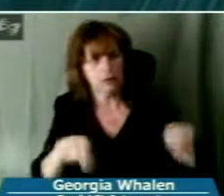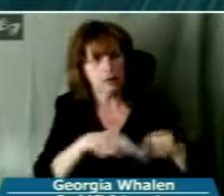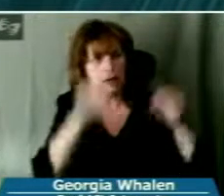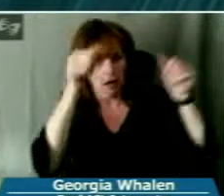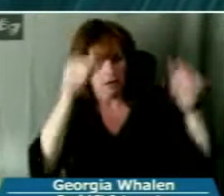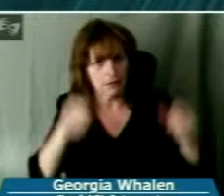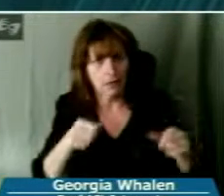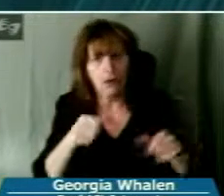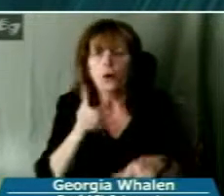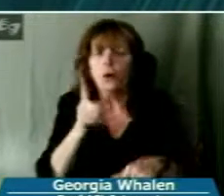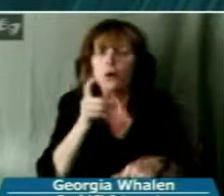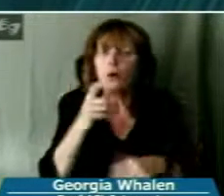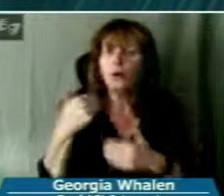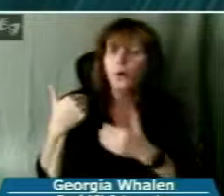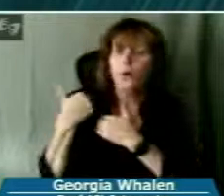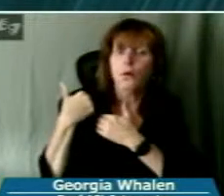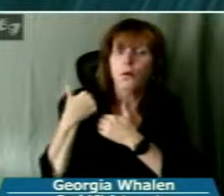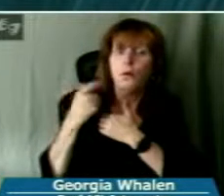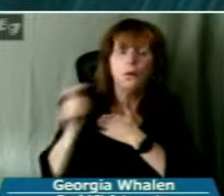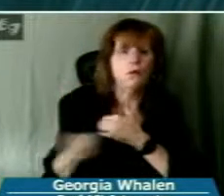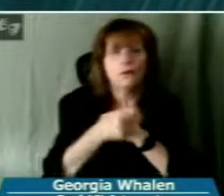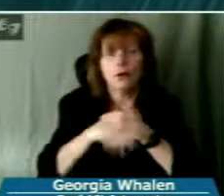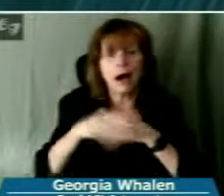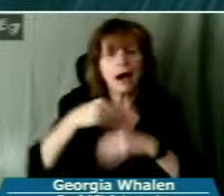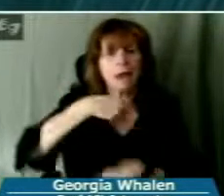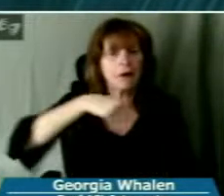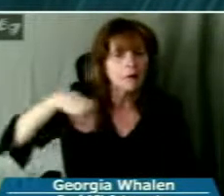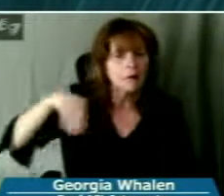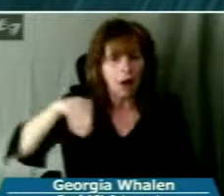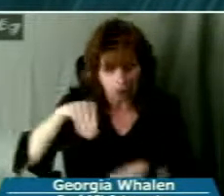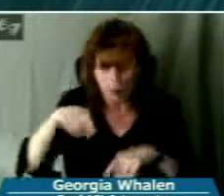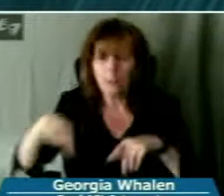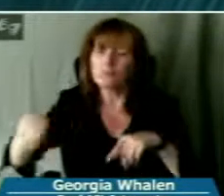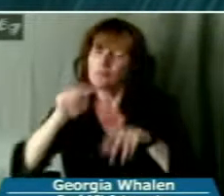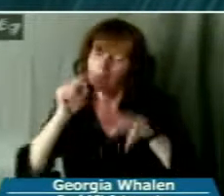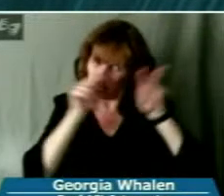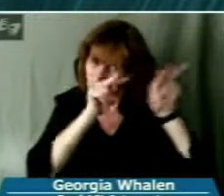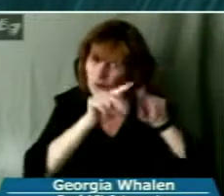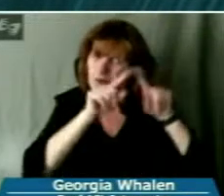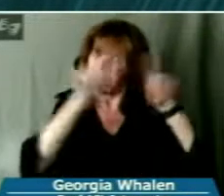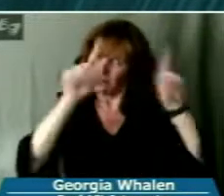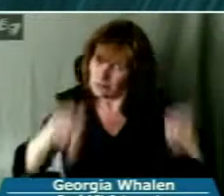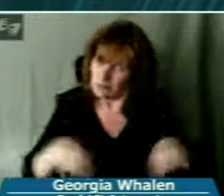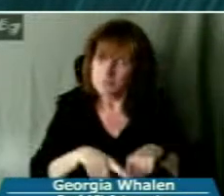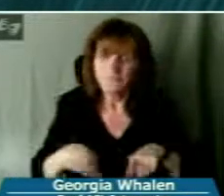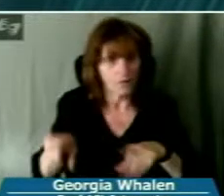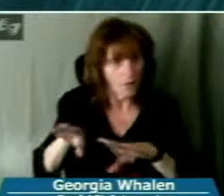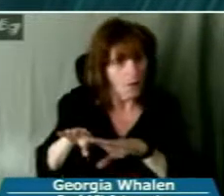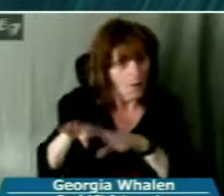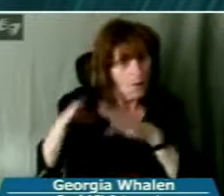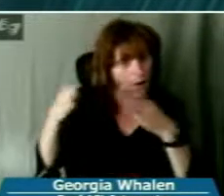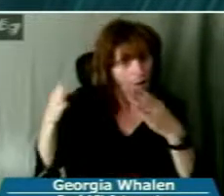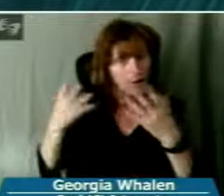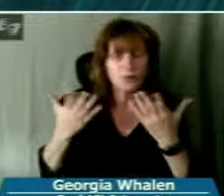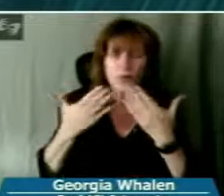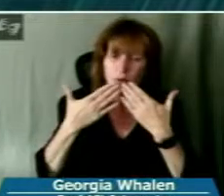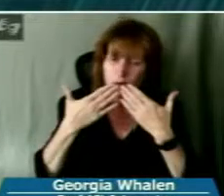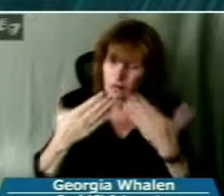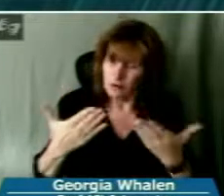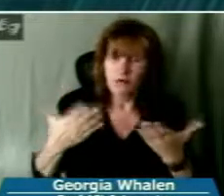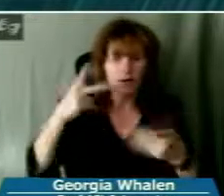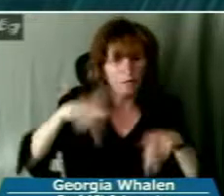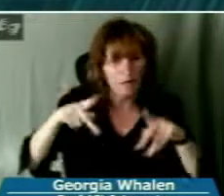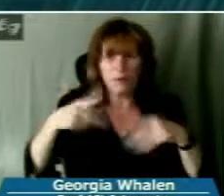to ensure that we prevent any kind of unnecessary spread, but allow them to open and people get busy entertaining themselves at some